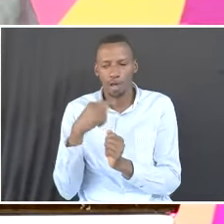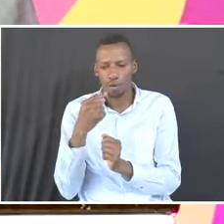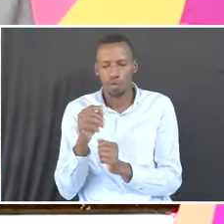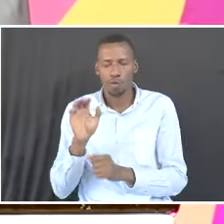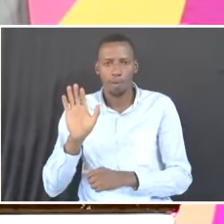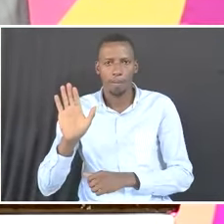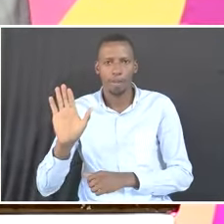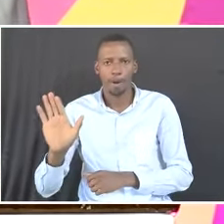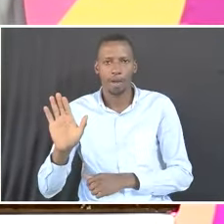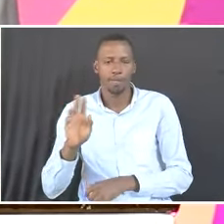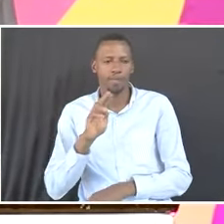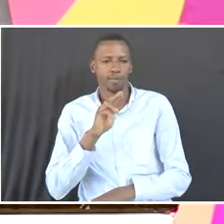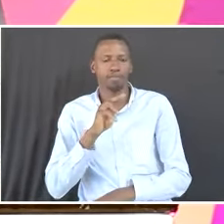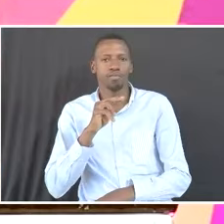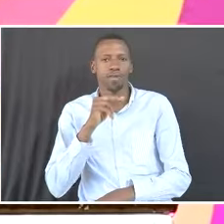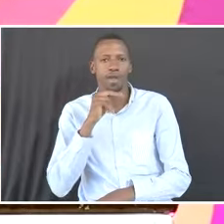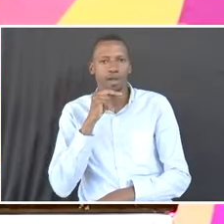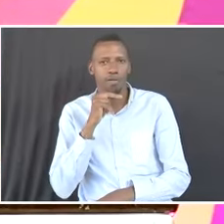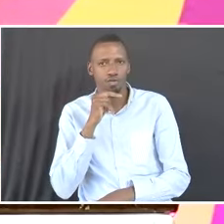his nephew,